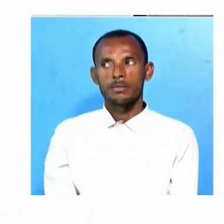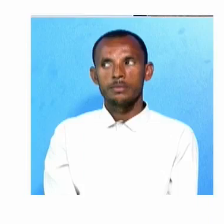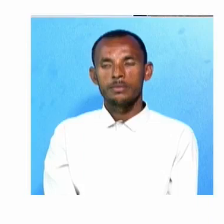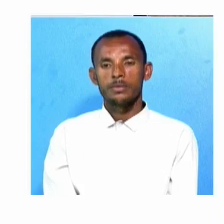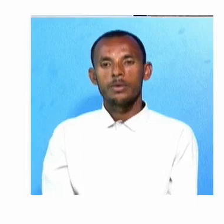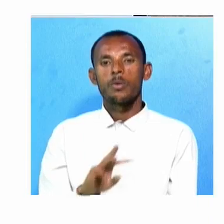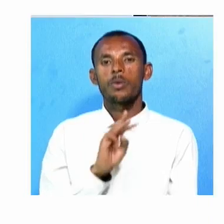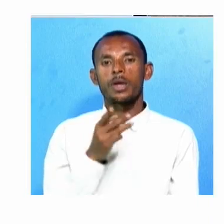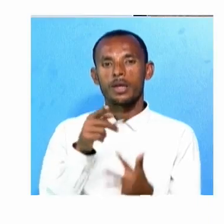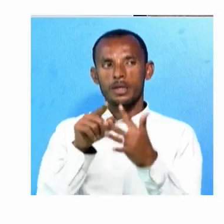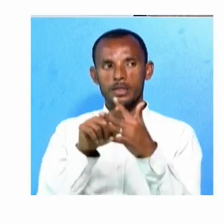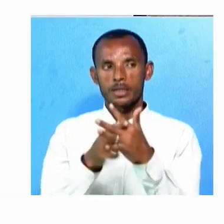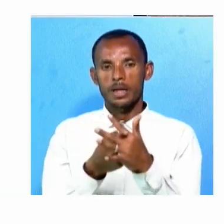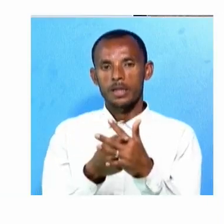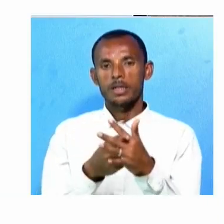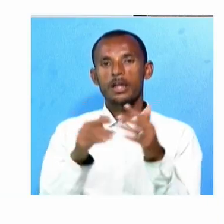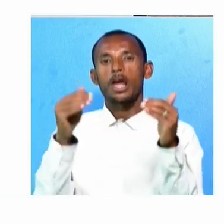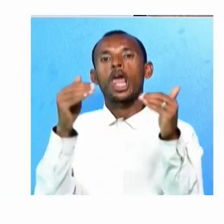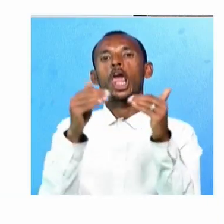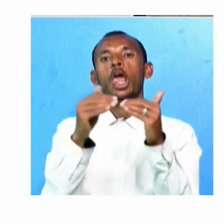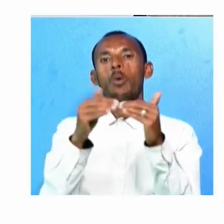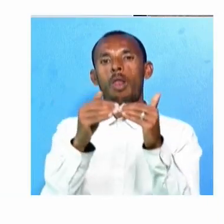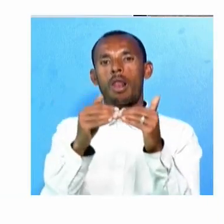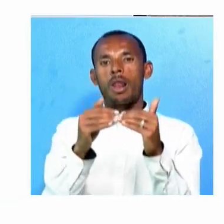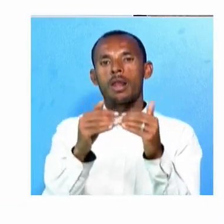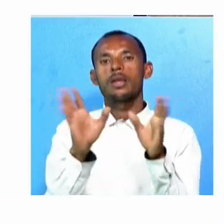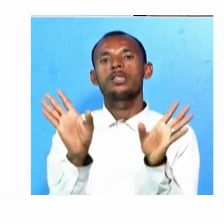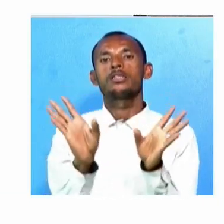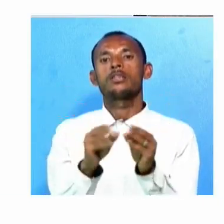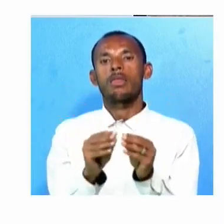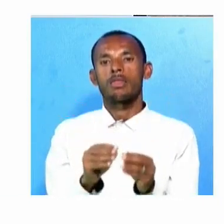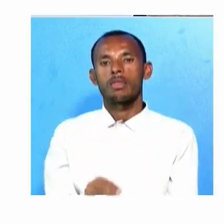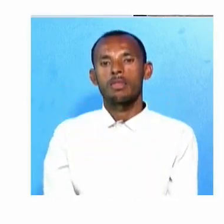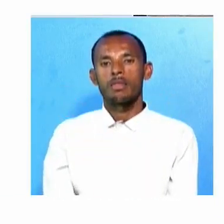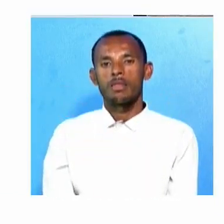We started from equal sets.